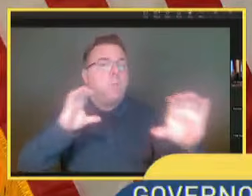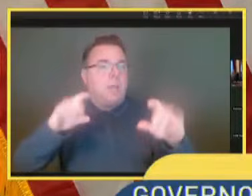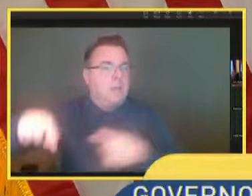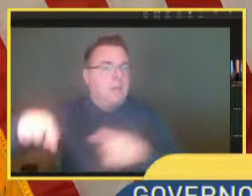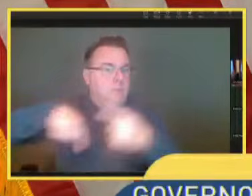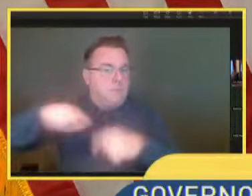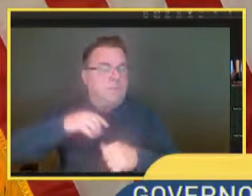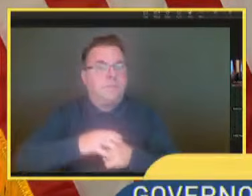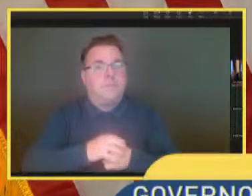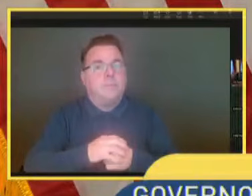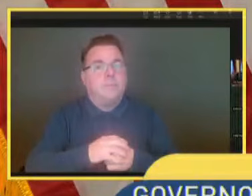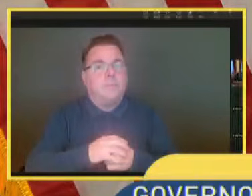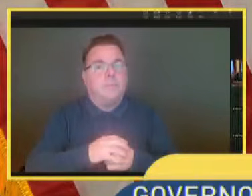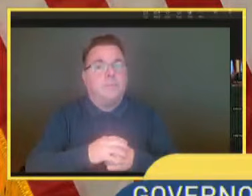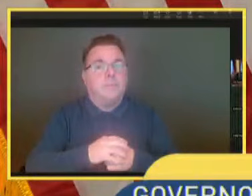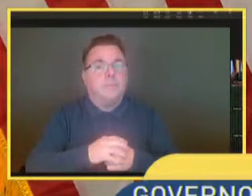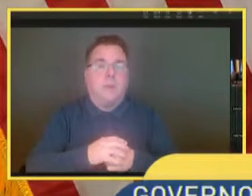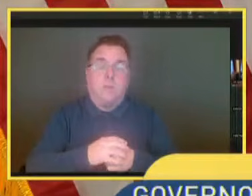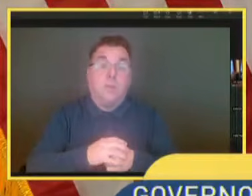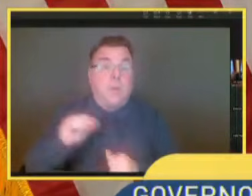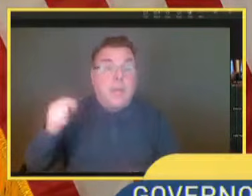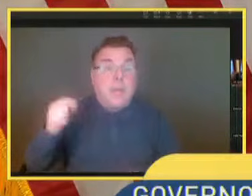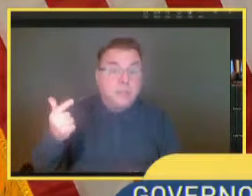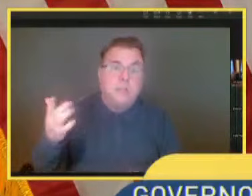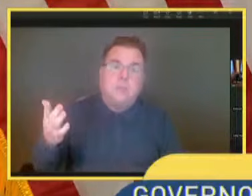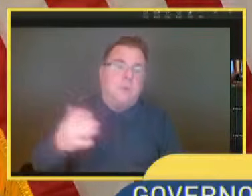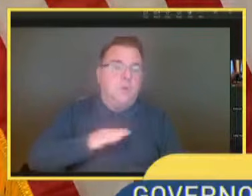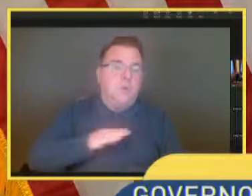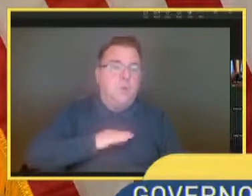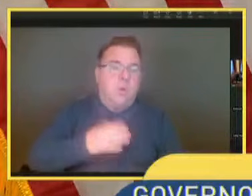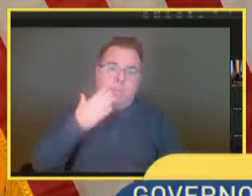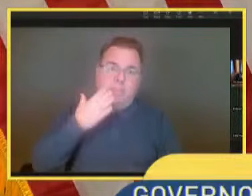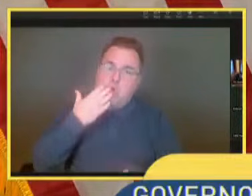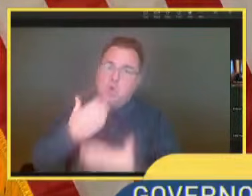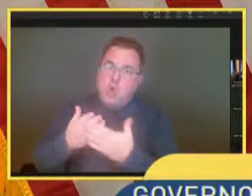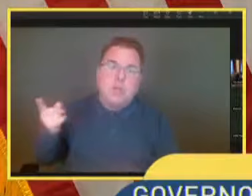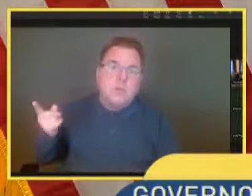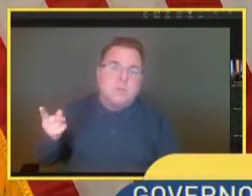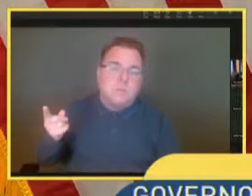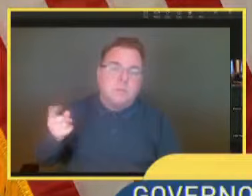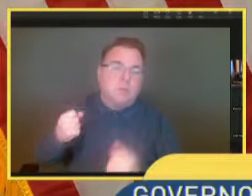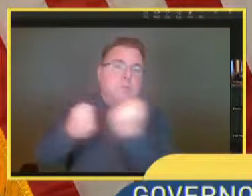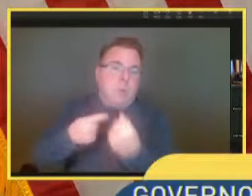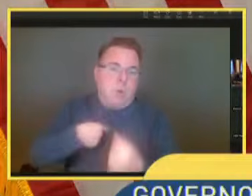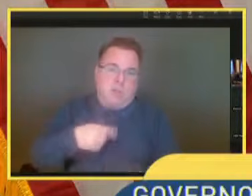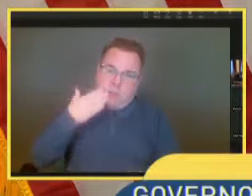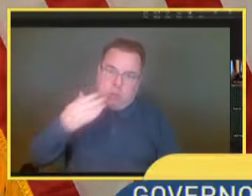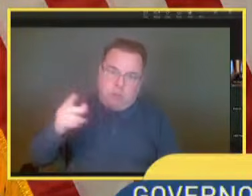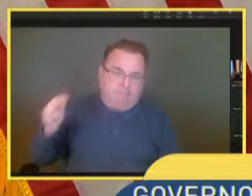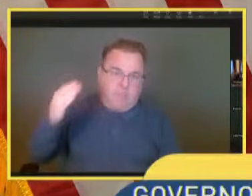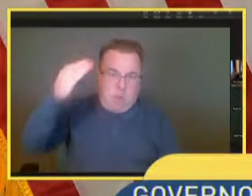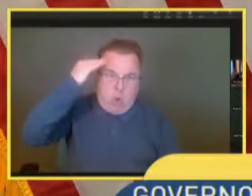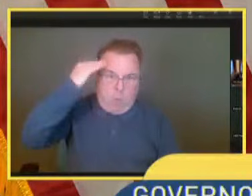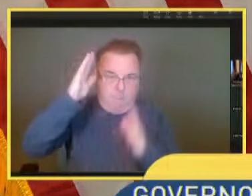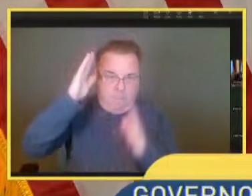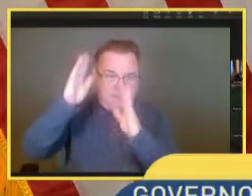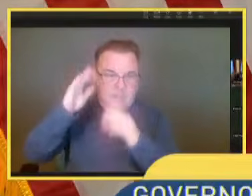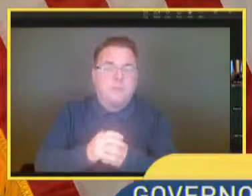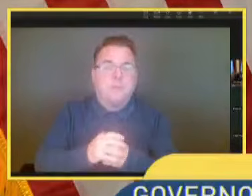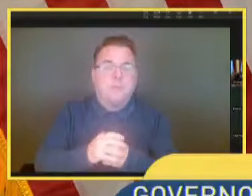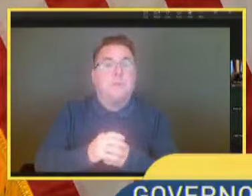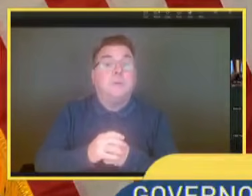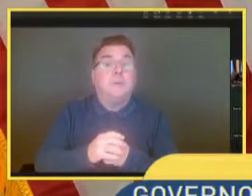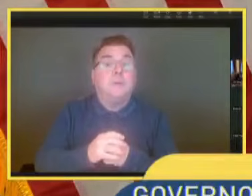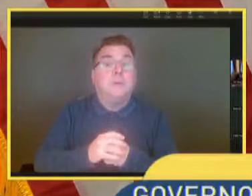I'm thankful we have an AG's office that is as good as they are on these issues. I know that from firsthand experience, obviously,